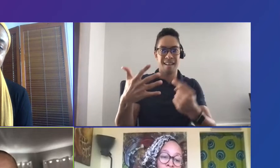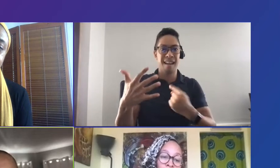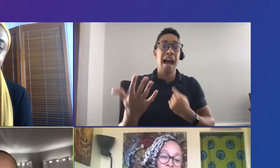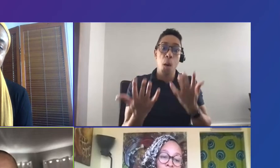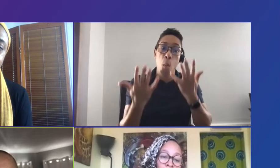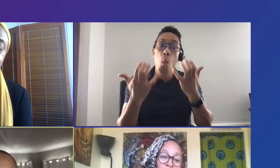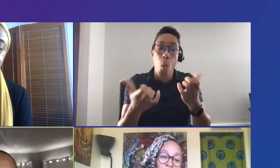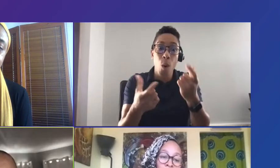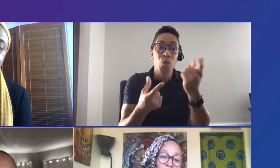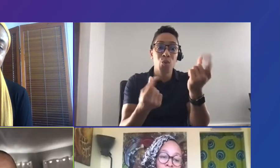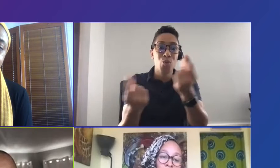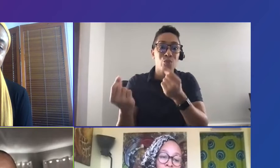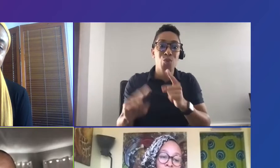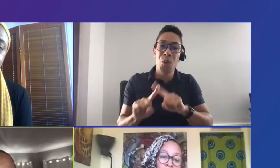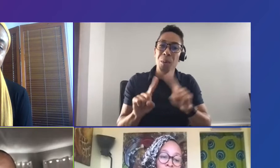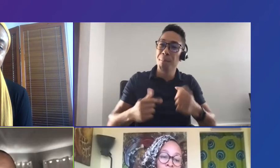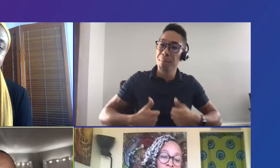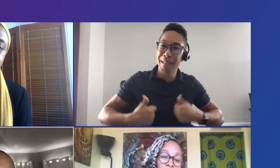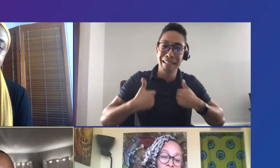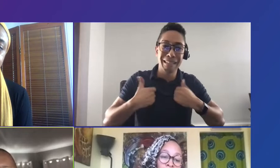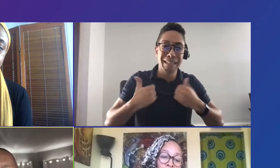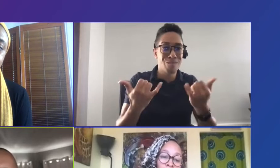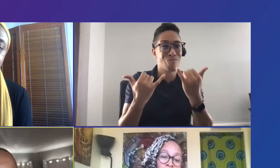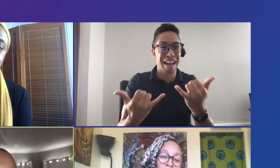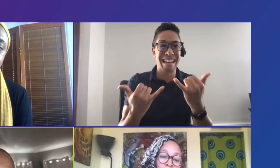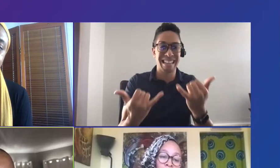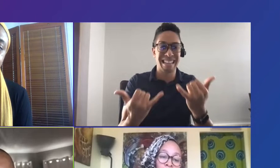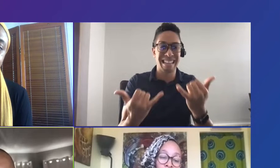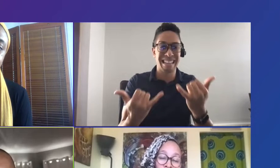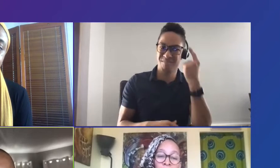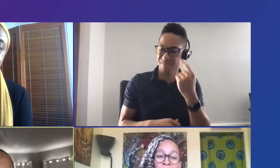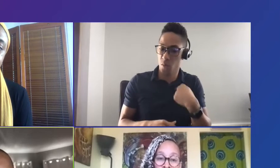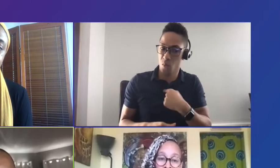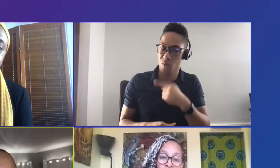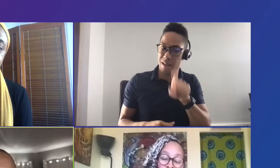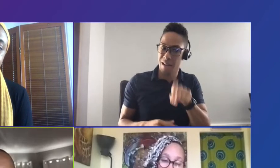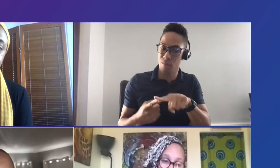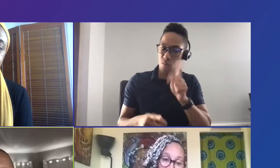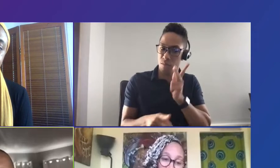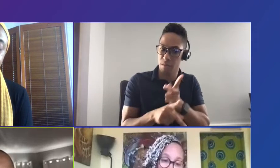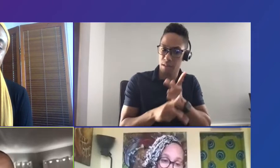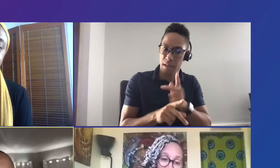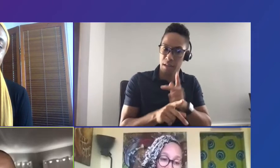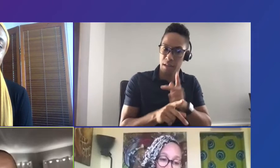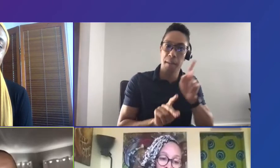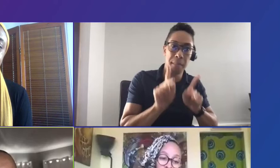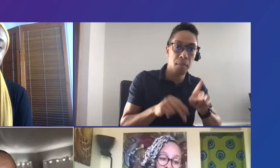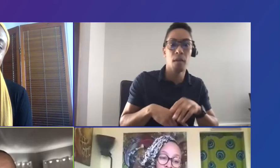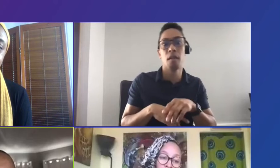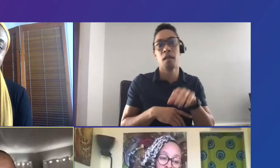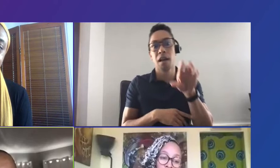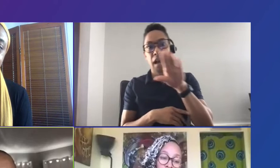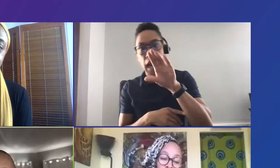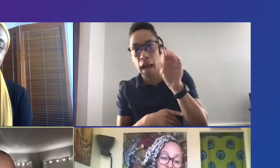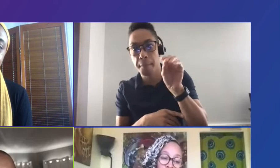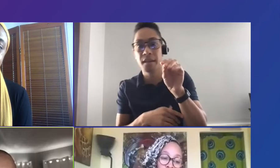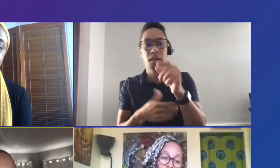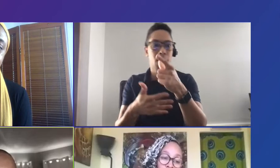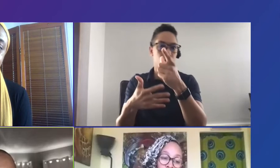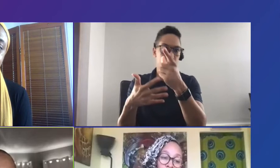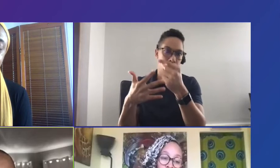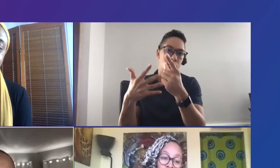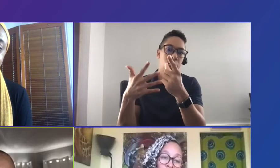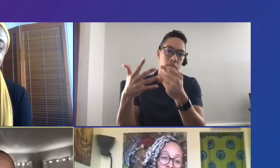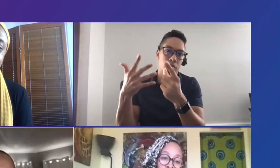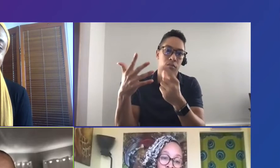in life. It's just, you know, we have to take care of, you know, the people and the company and the stuff we have to do. These are like our